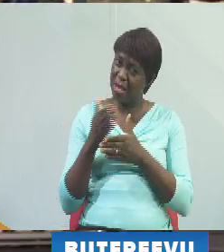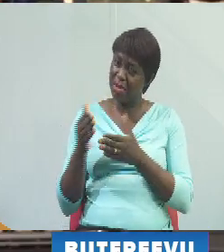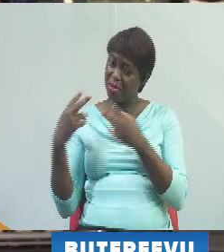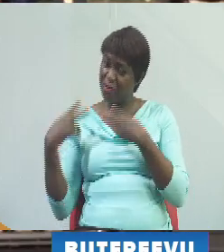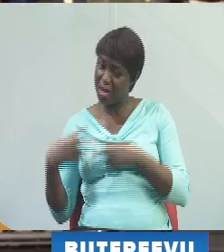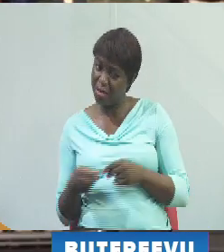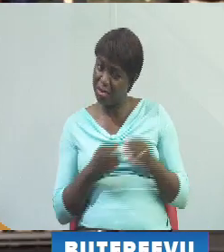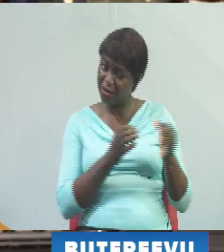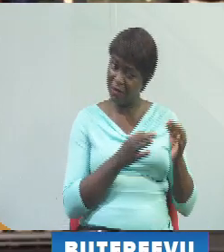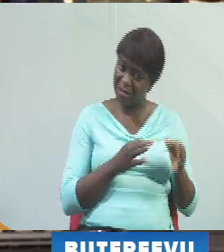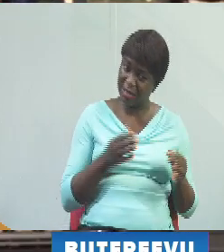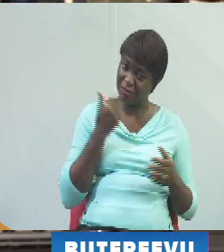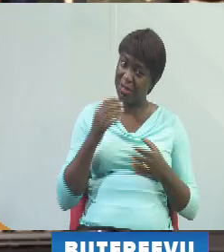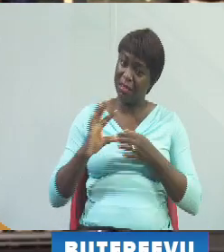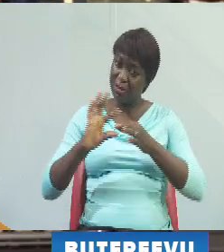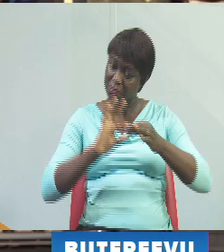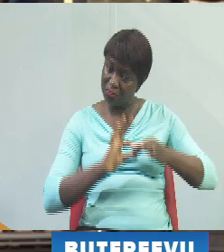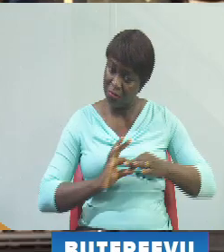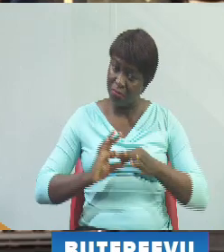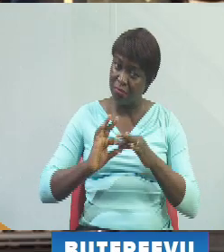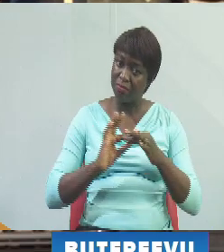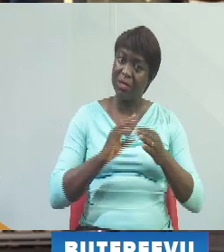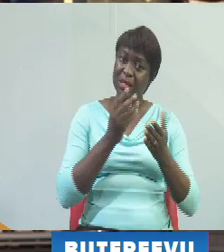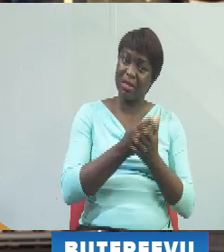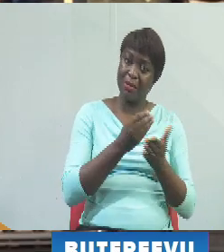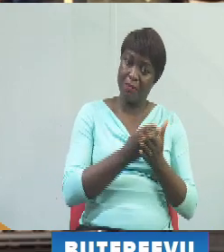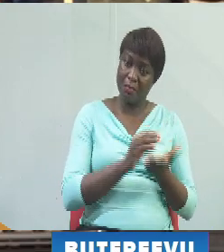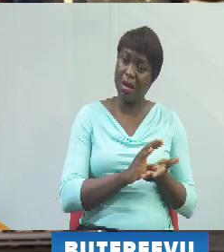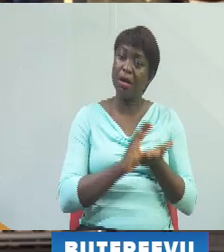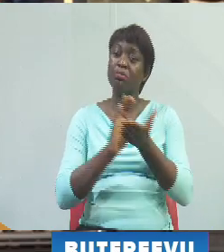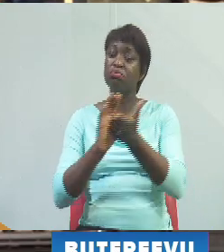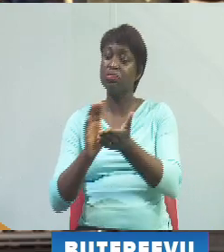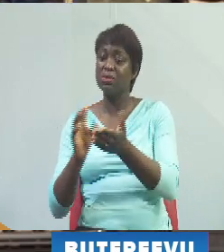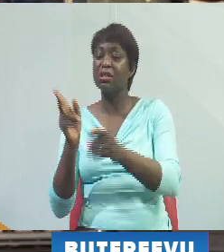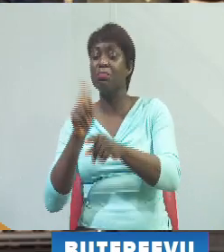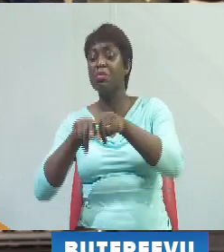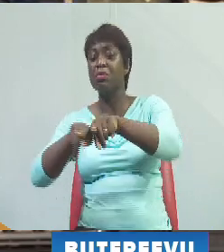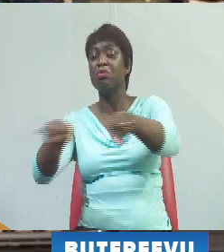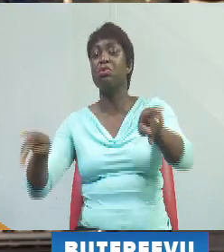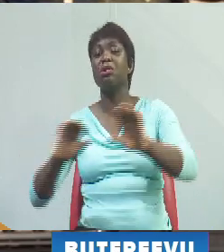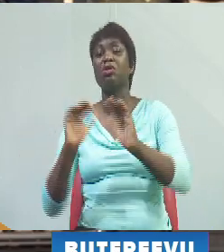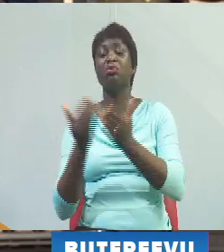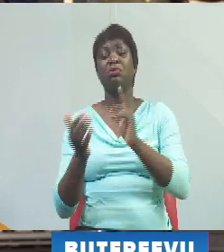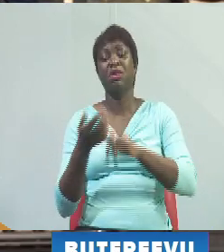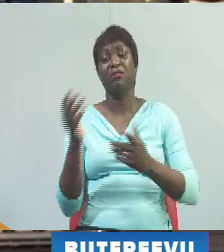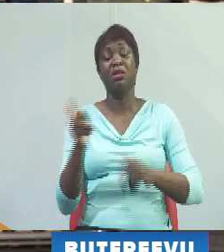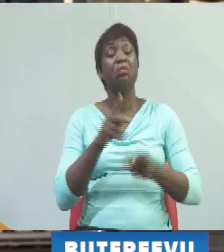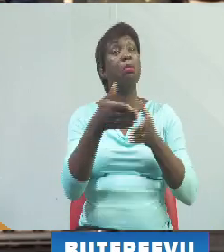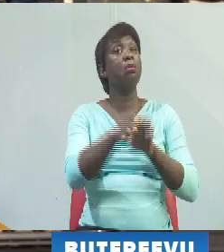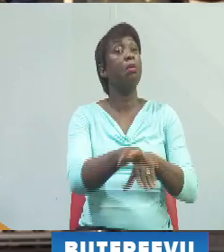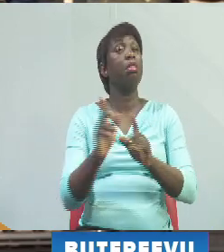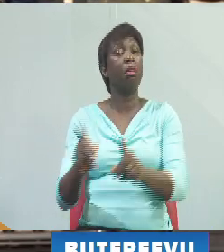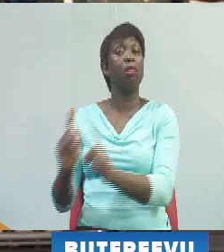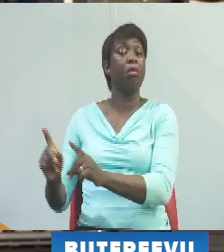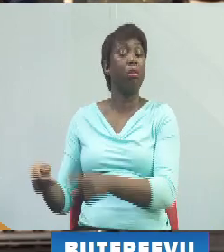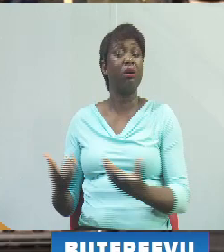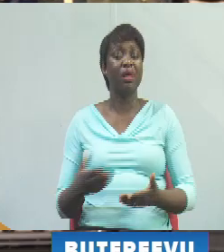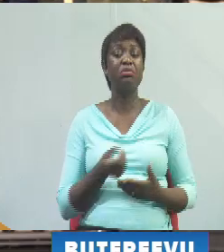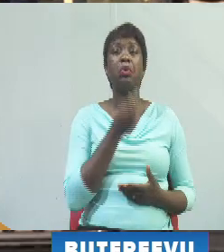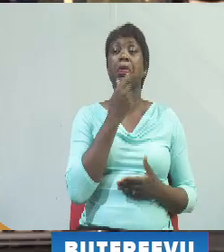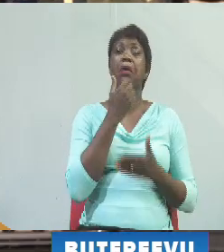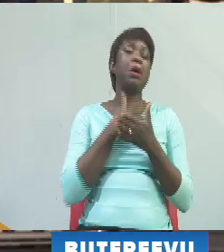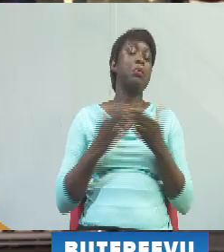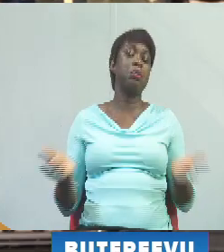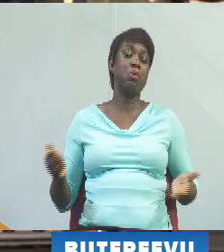badeba kuatagana. Esente nezituka ziziteke doktuka. Abantu bafe bafune dagala. Abantu bafa tebalina dagala. Abantu bagenda maru aliro. Atene